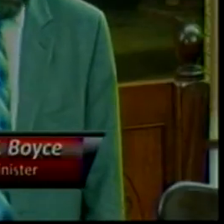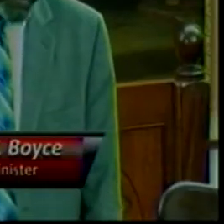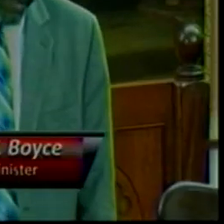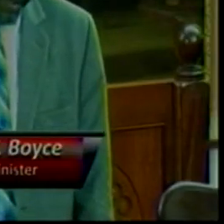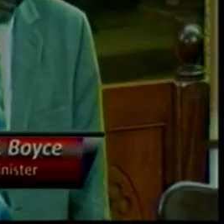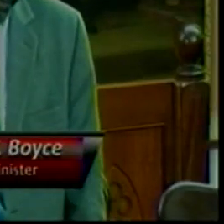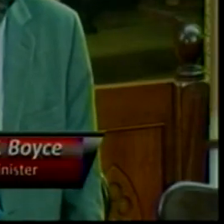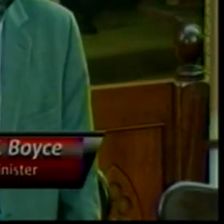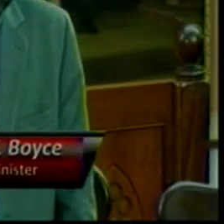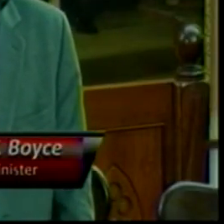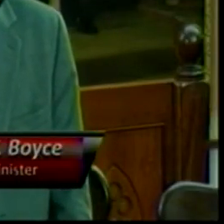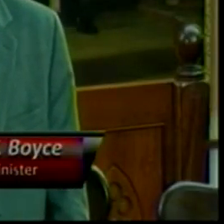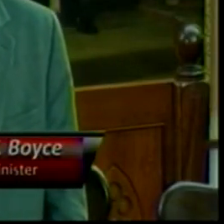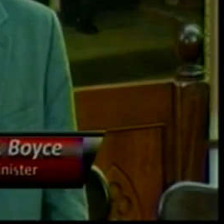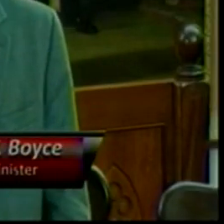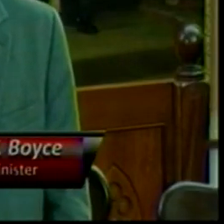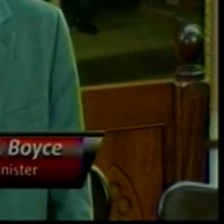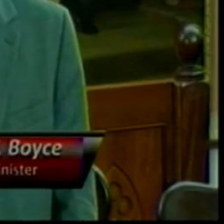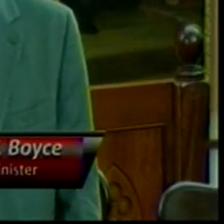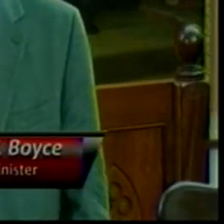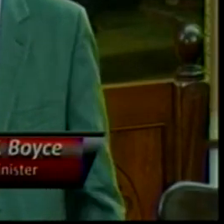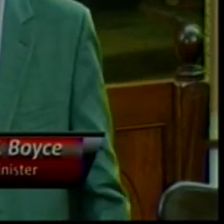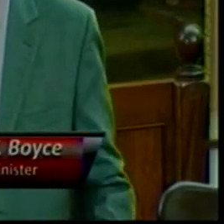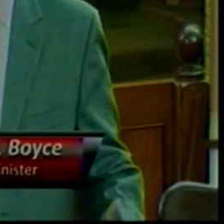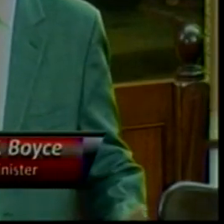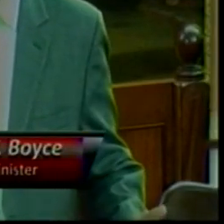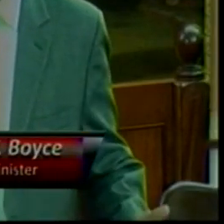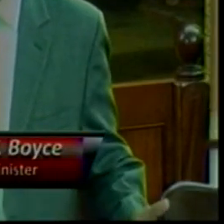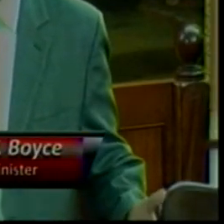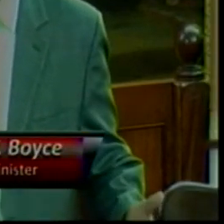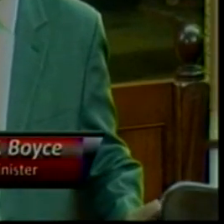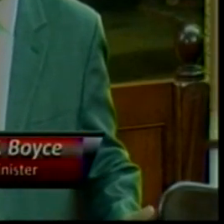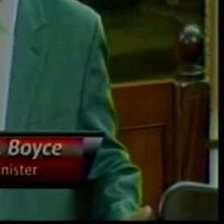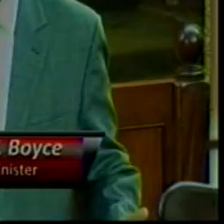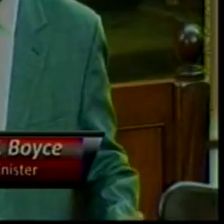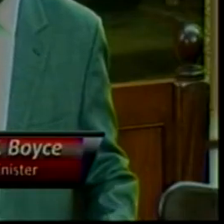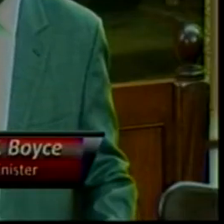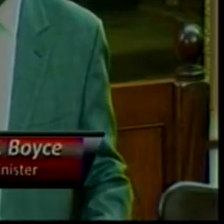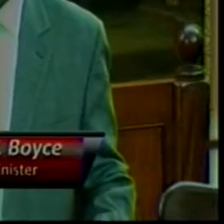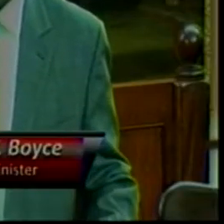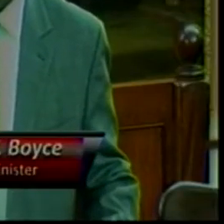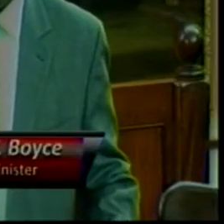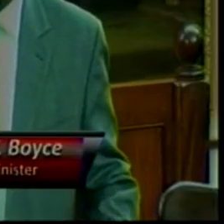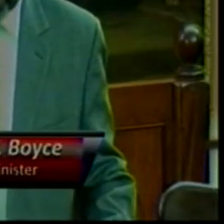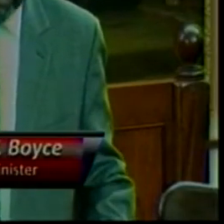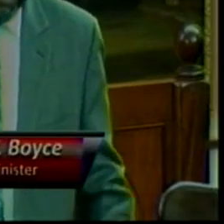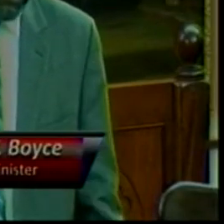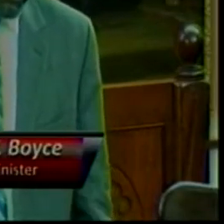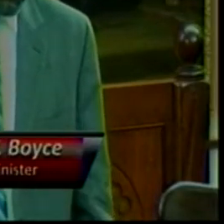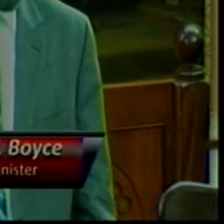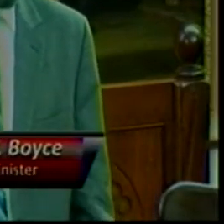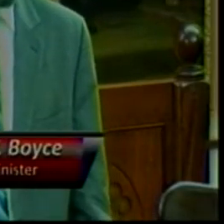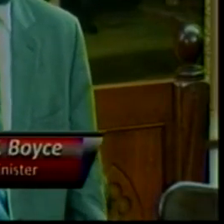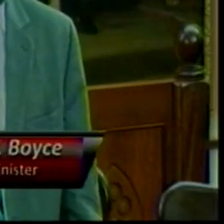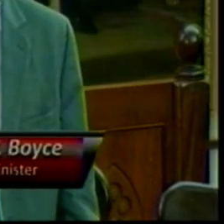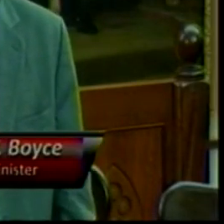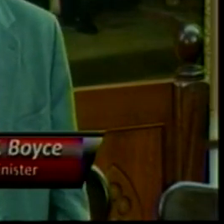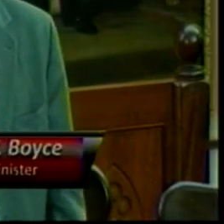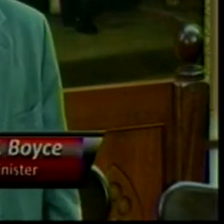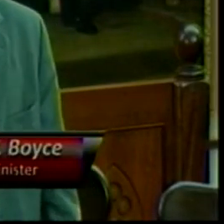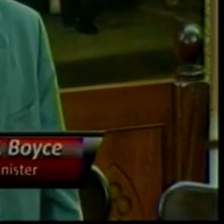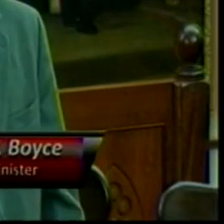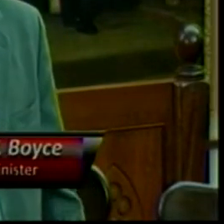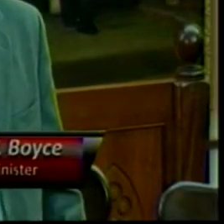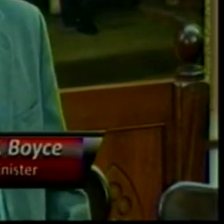in the first time. And where they have made changes to passports of other countries in order